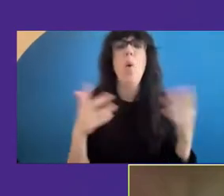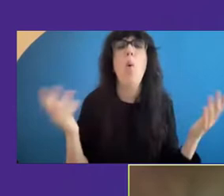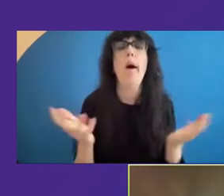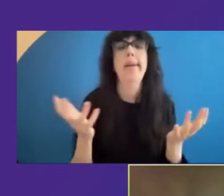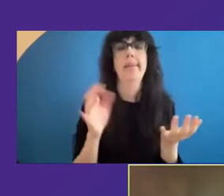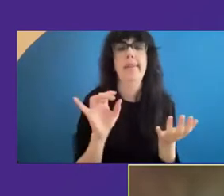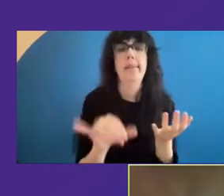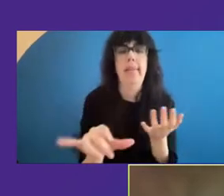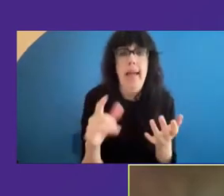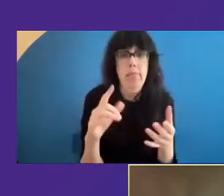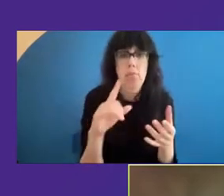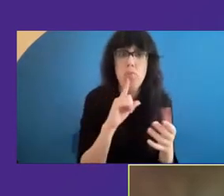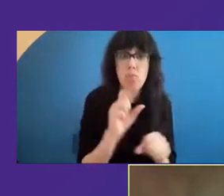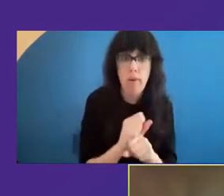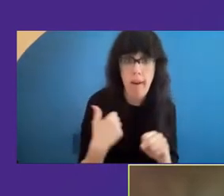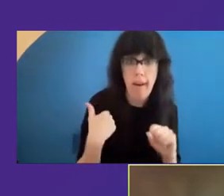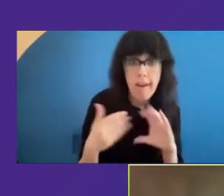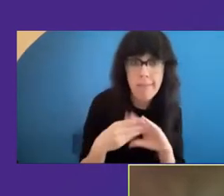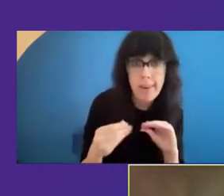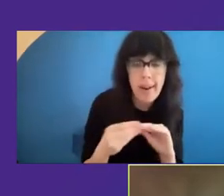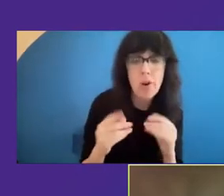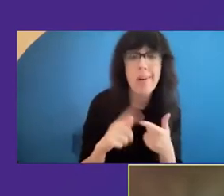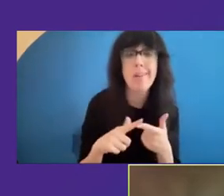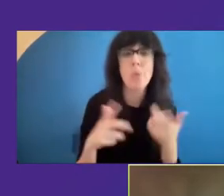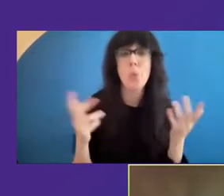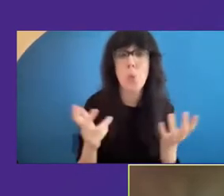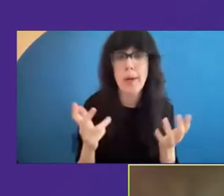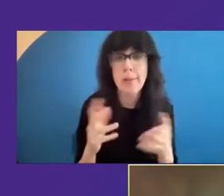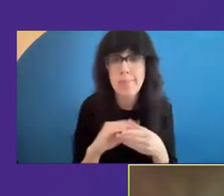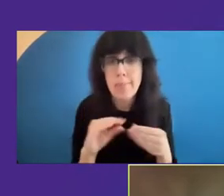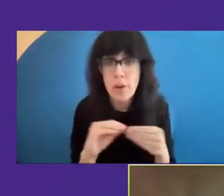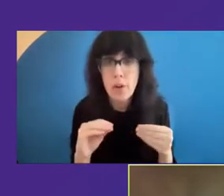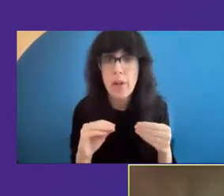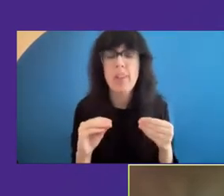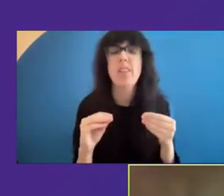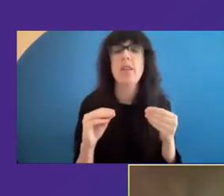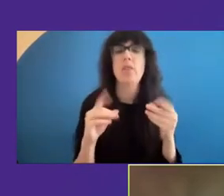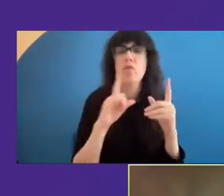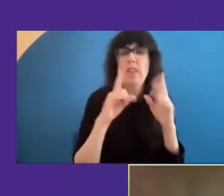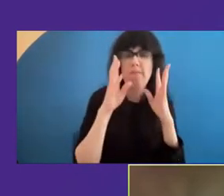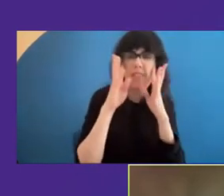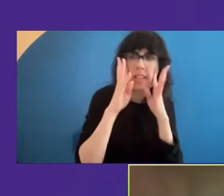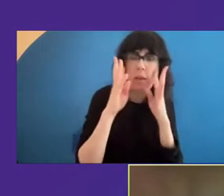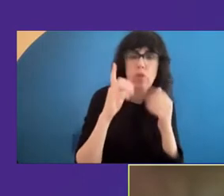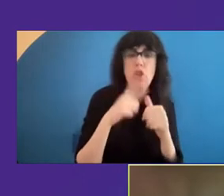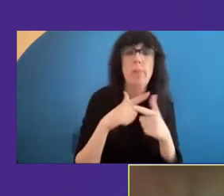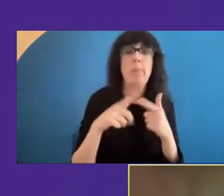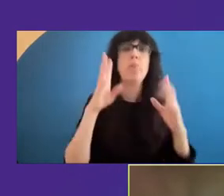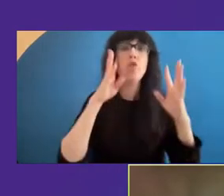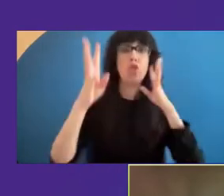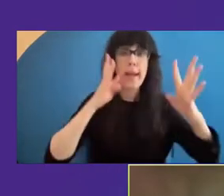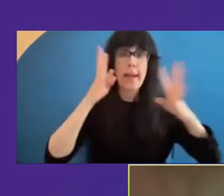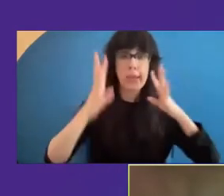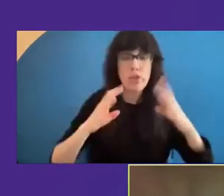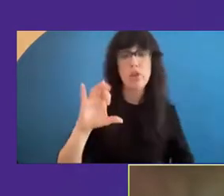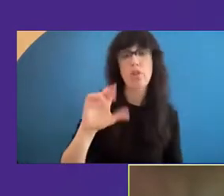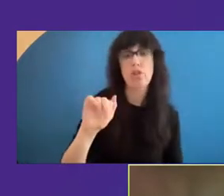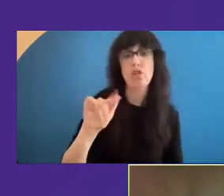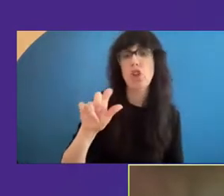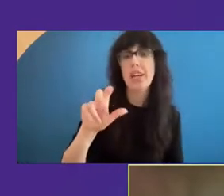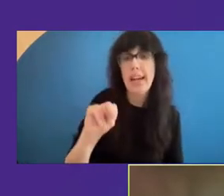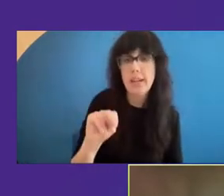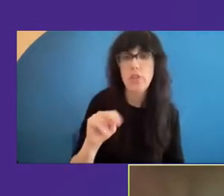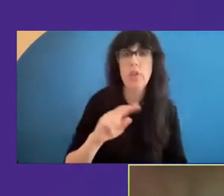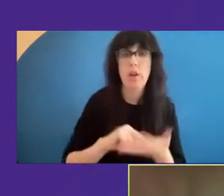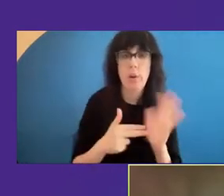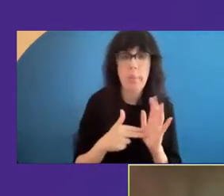what if there's a narrative, what it is, and that sort of thing. So inception, creation. So now that's the act of getting